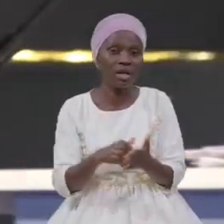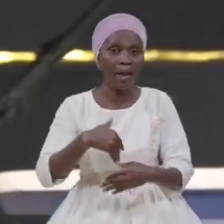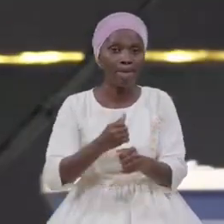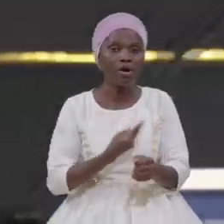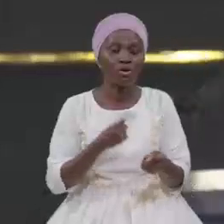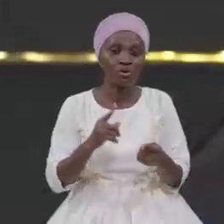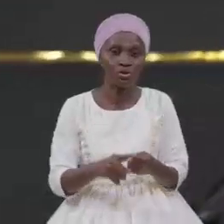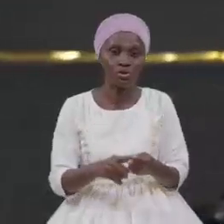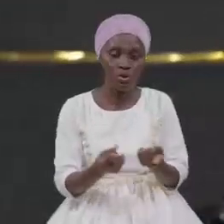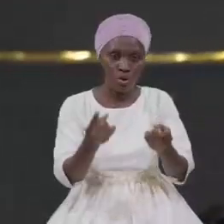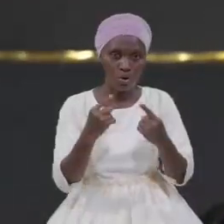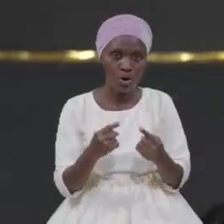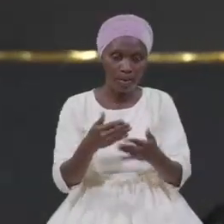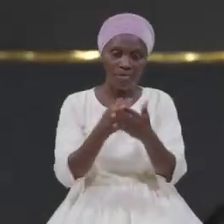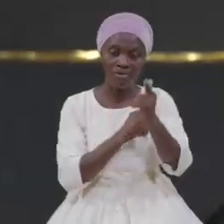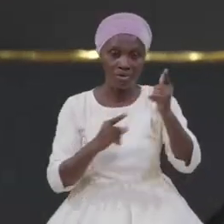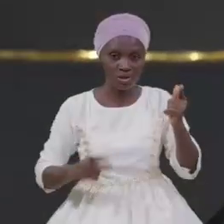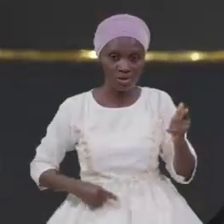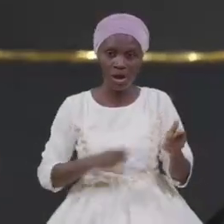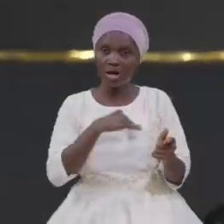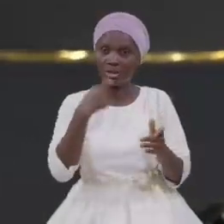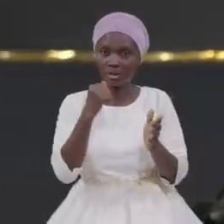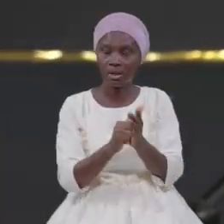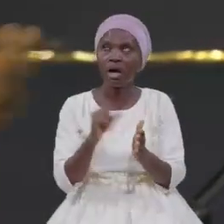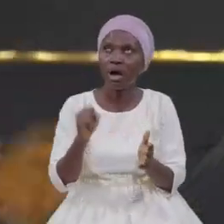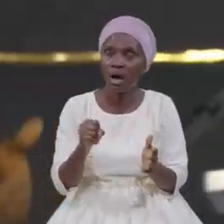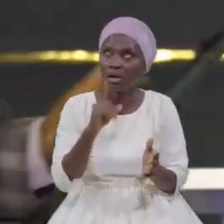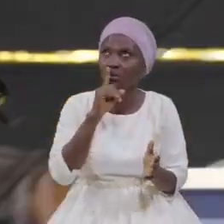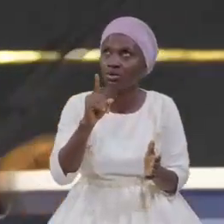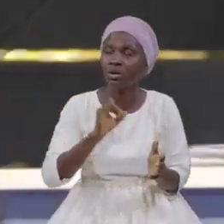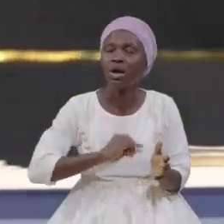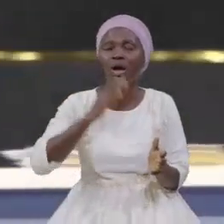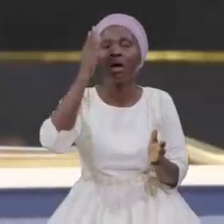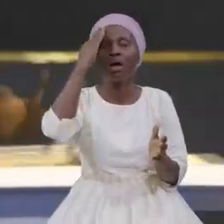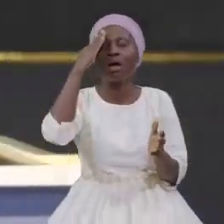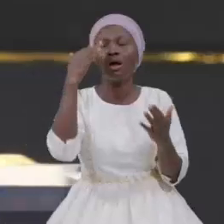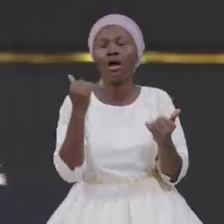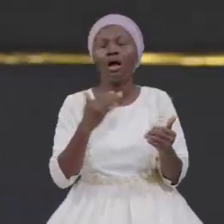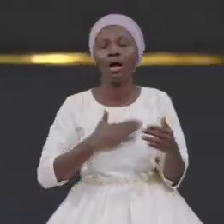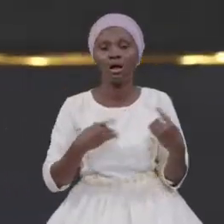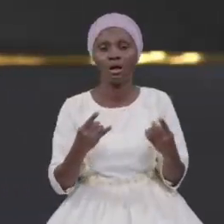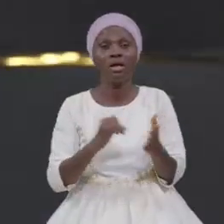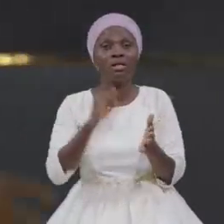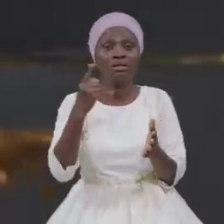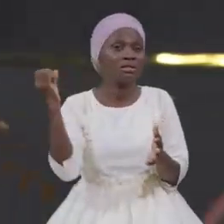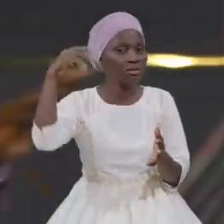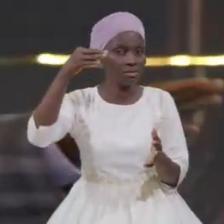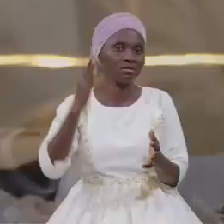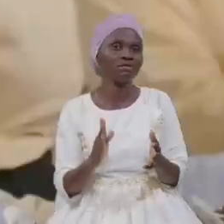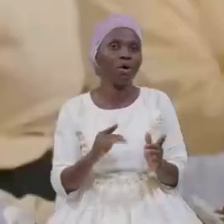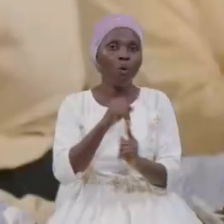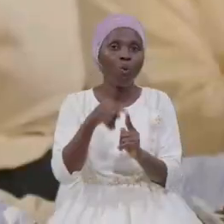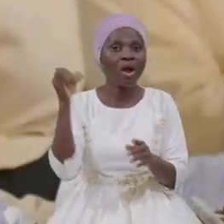to say, yes, I realize now. And when you come before the Lord and the grace of God begins to work in your life, things